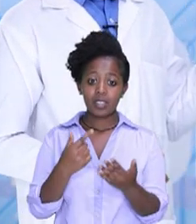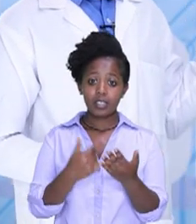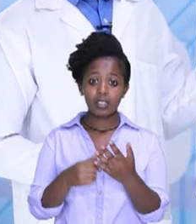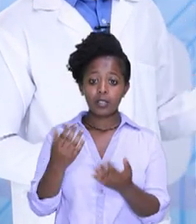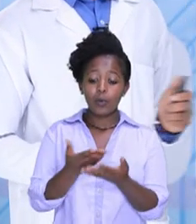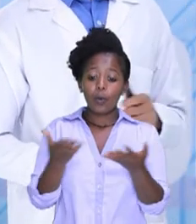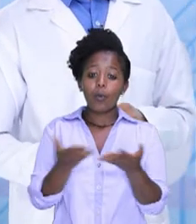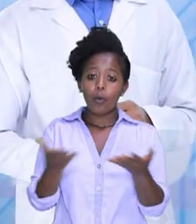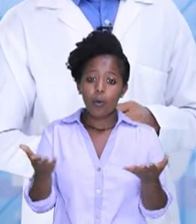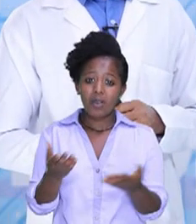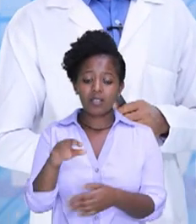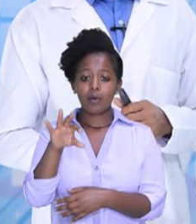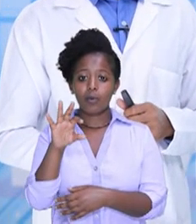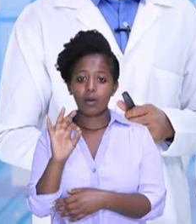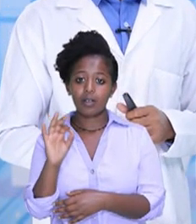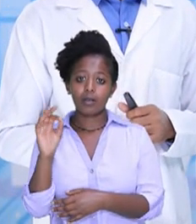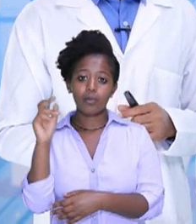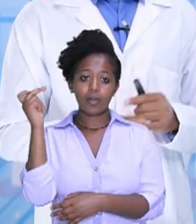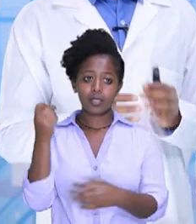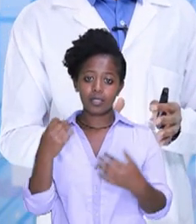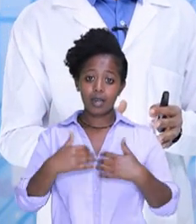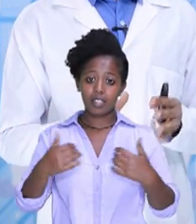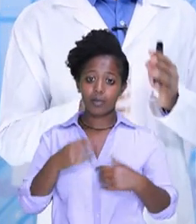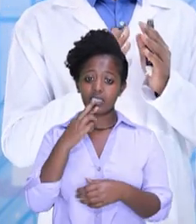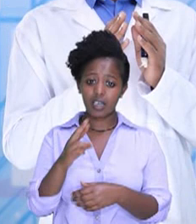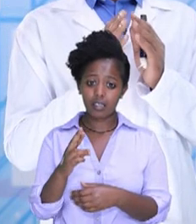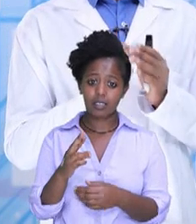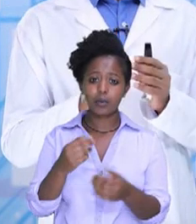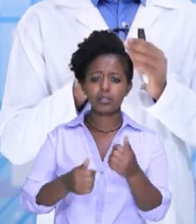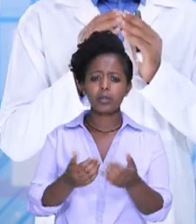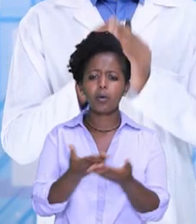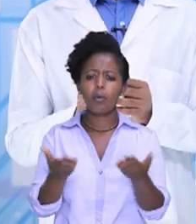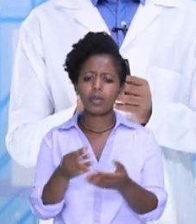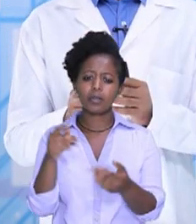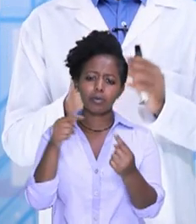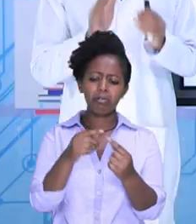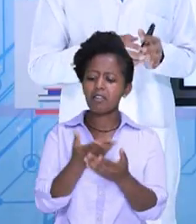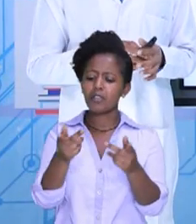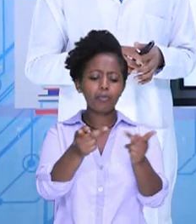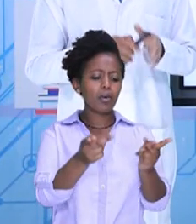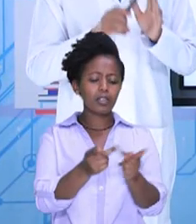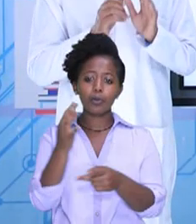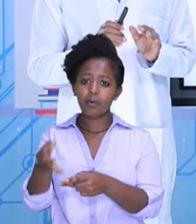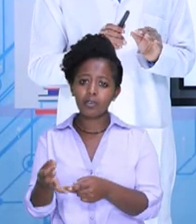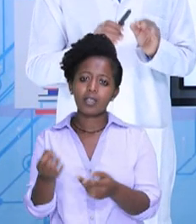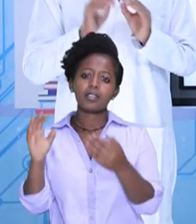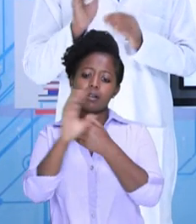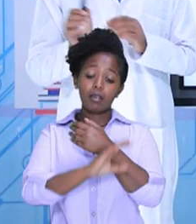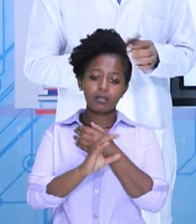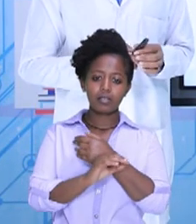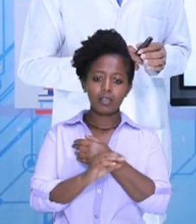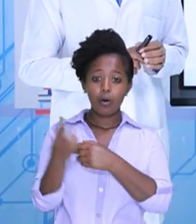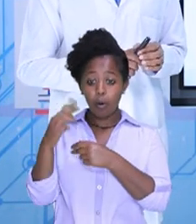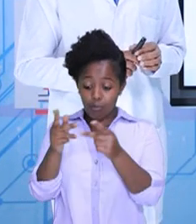These common wild animals are called animals which are common to every part of the country or every place